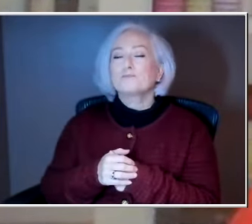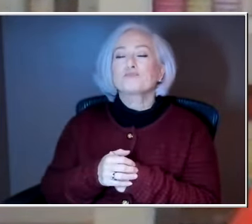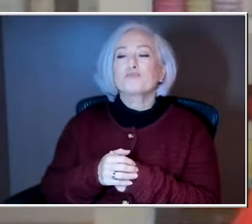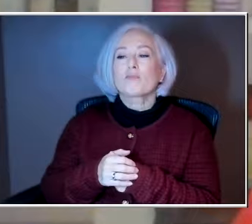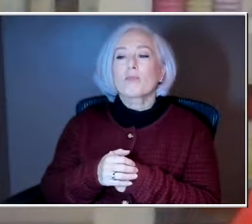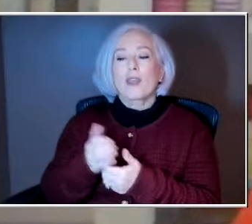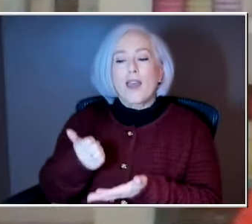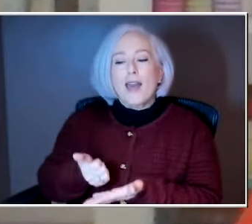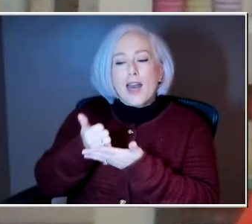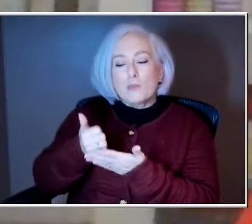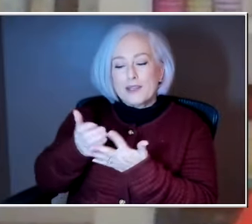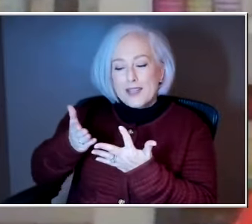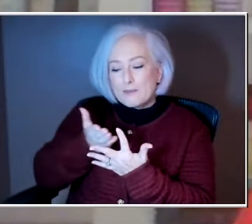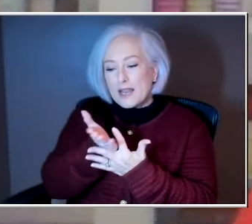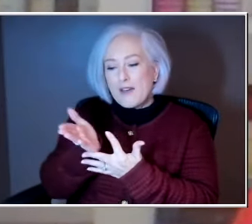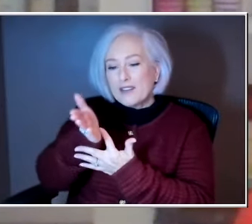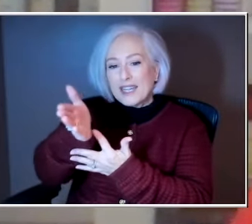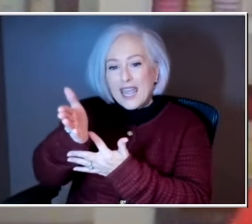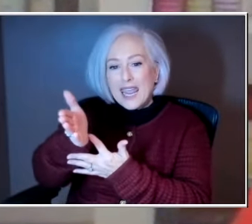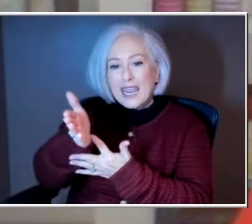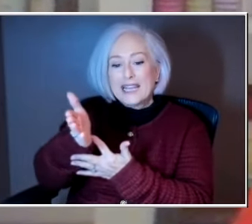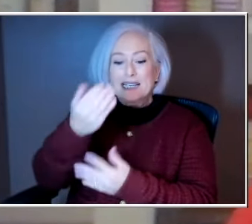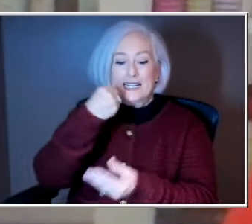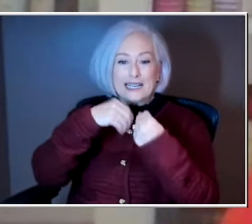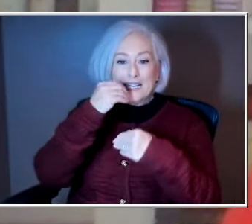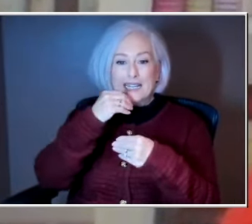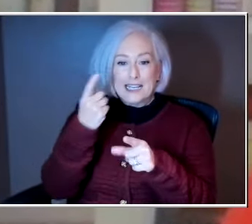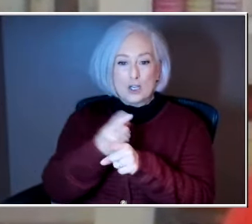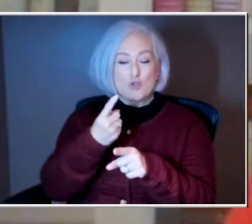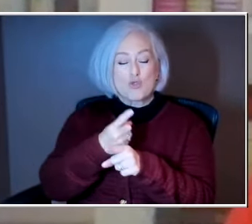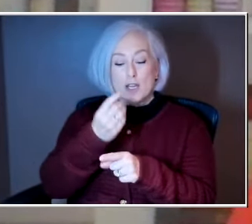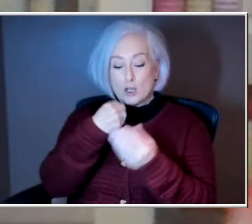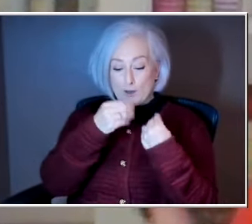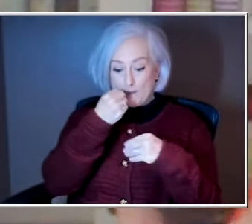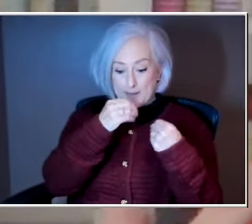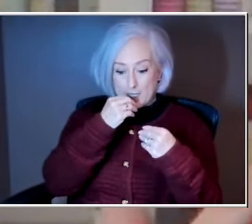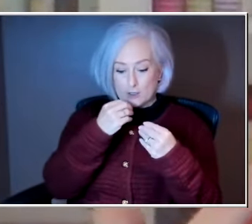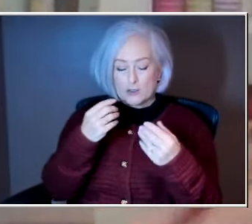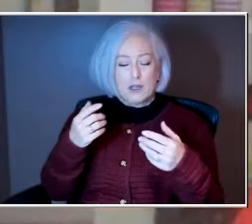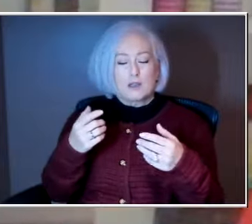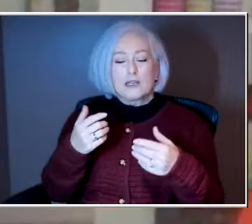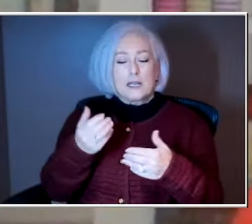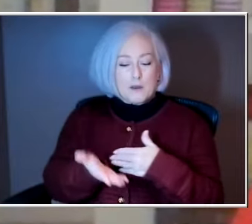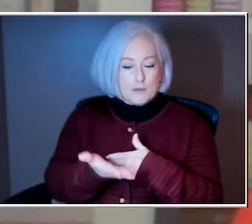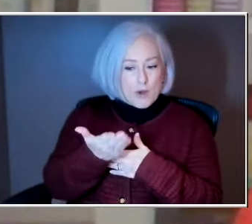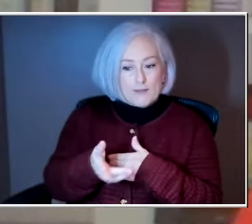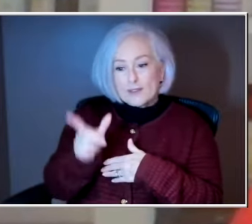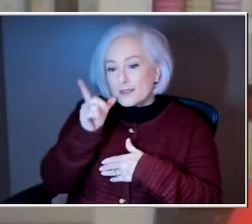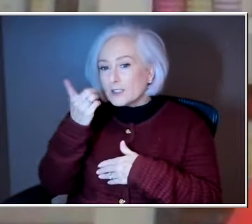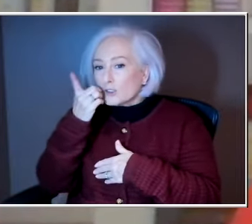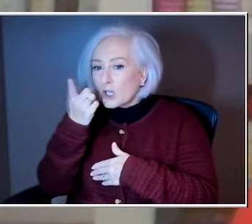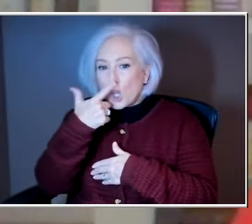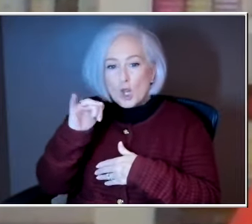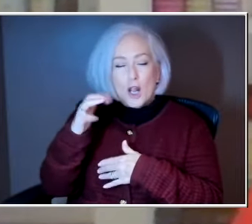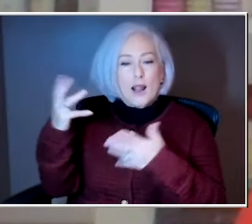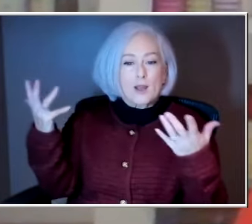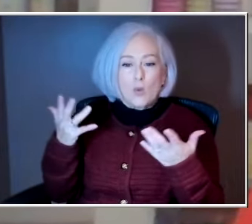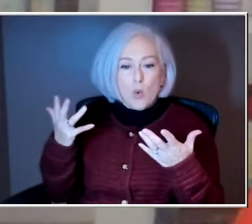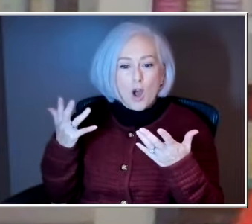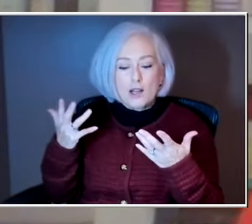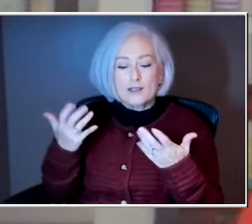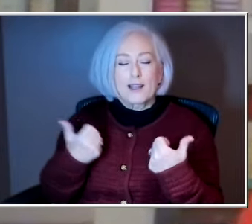okay, you're back to eating regular meals. What should those look like? And tailoring that to